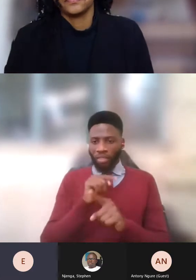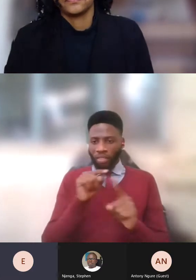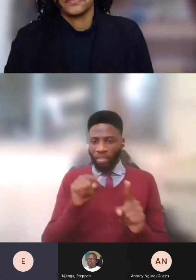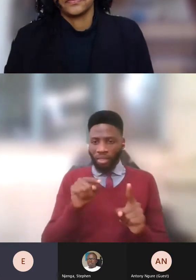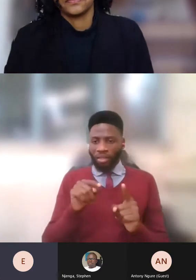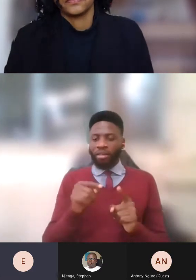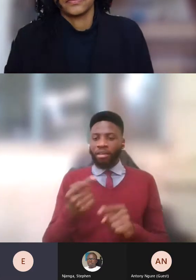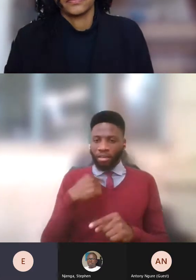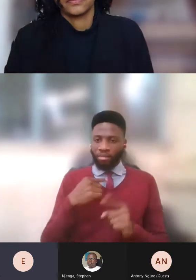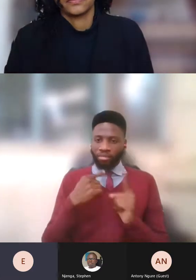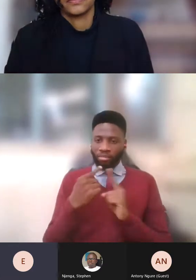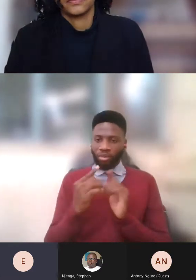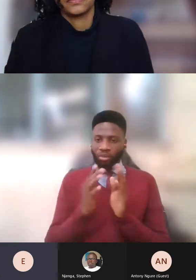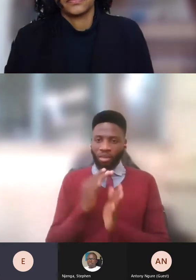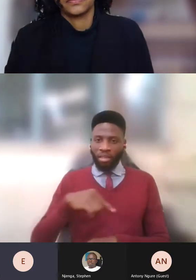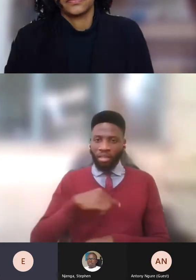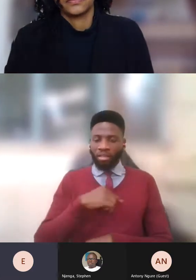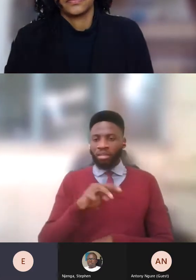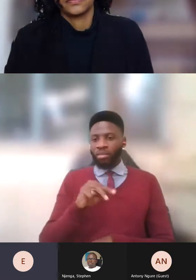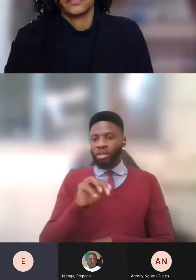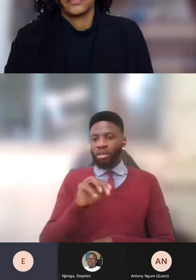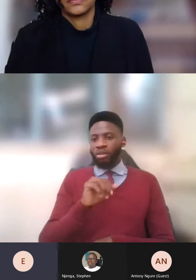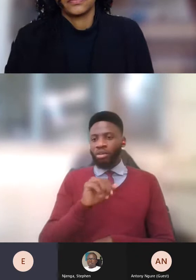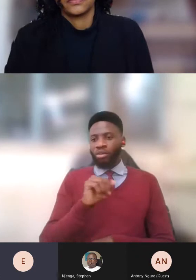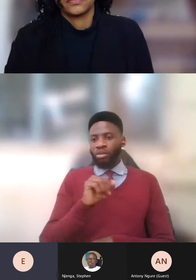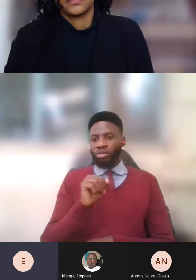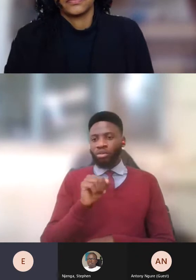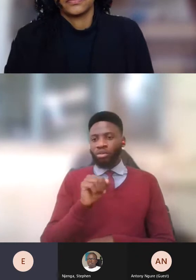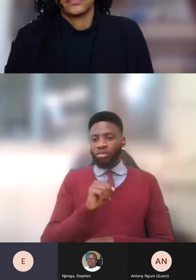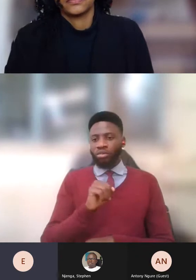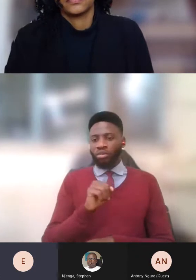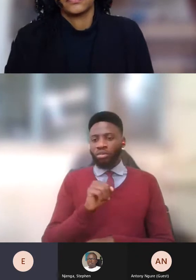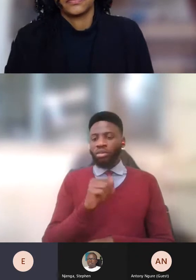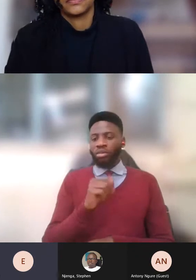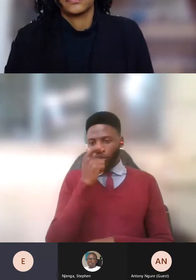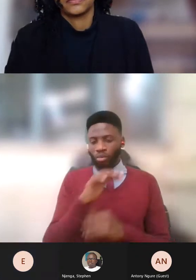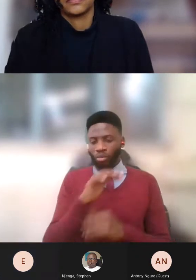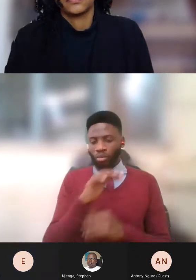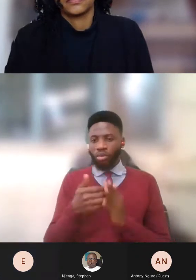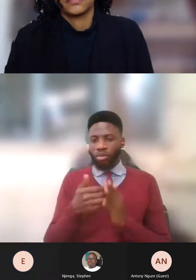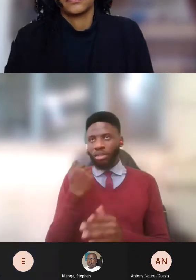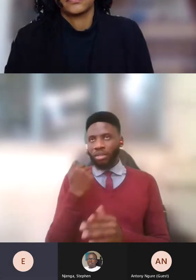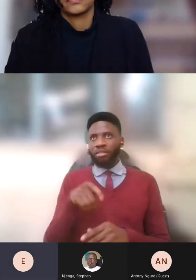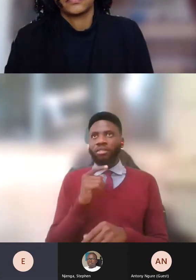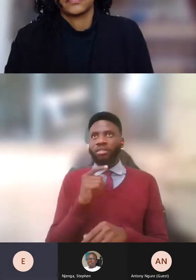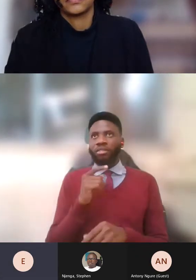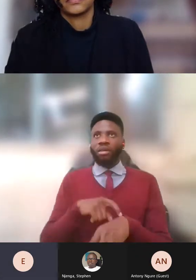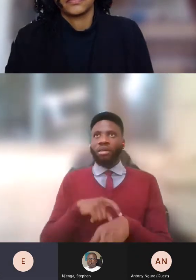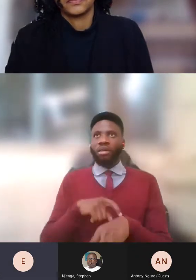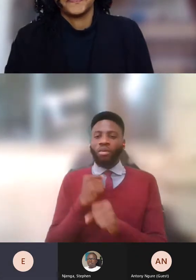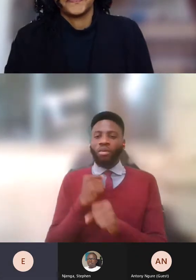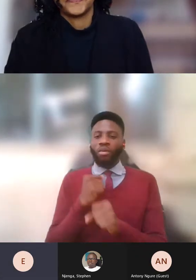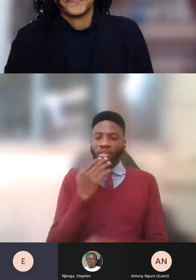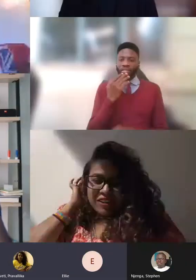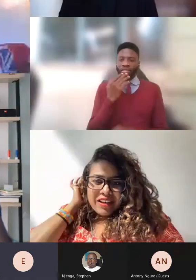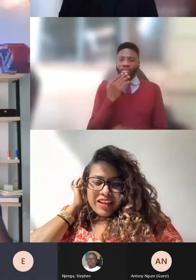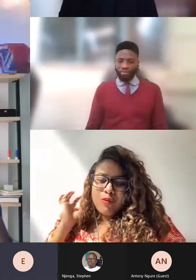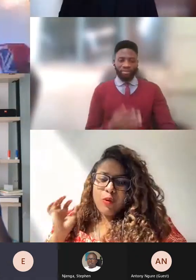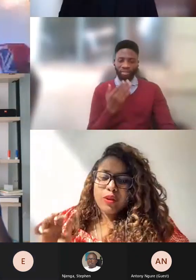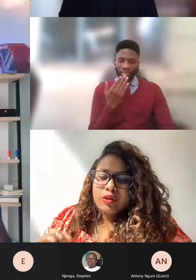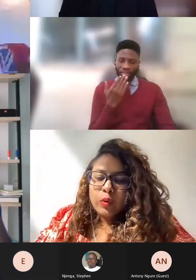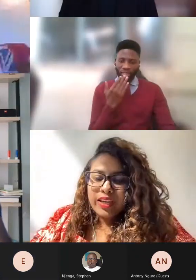trillion. So it's really important that we all do what we can to sort of help be part of that solution. And we have an